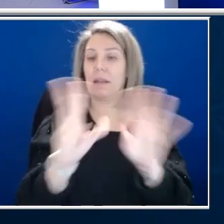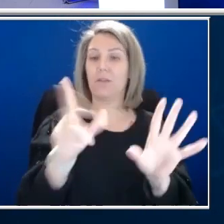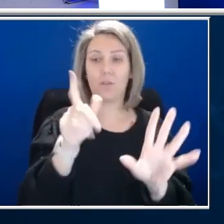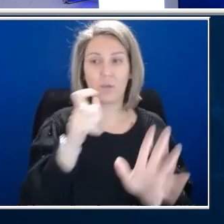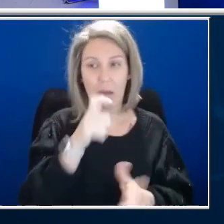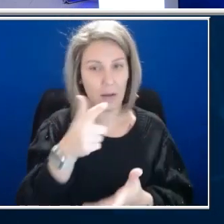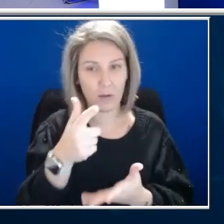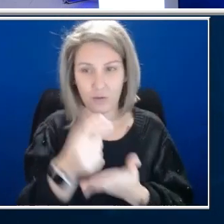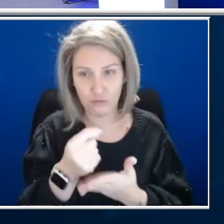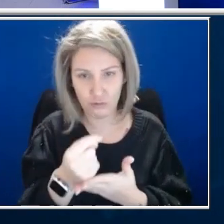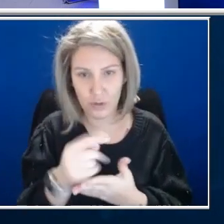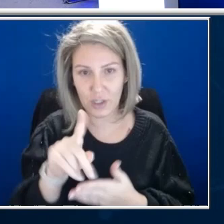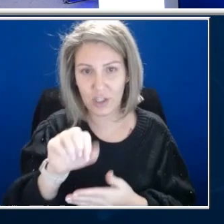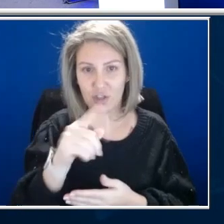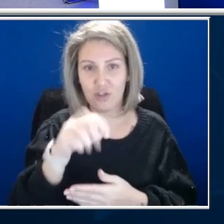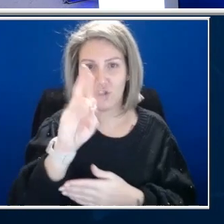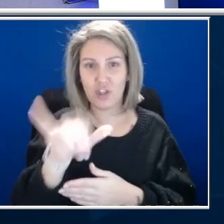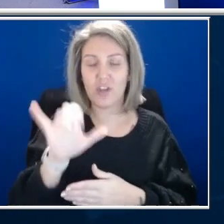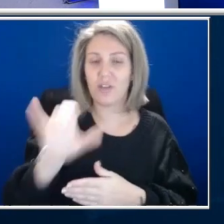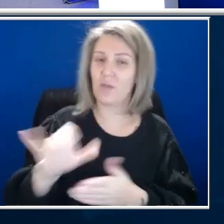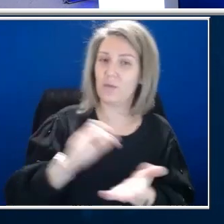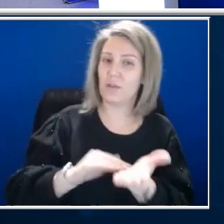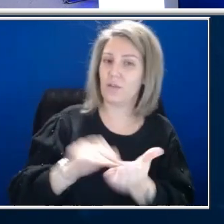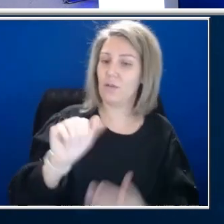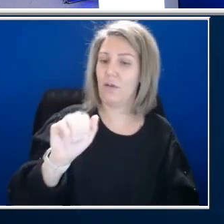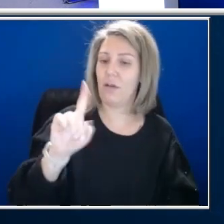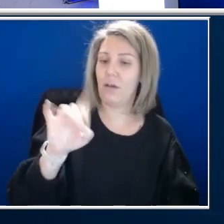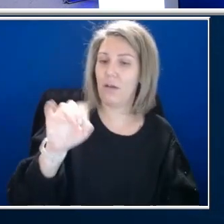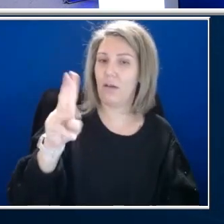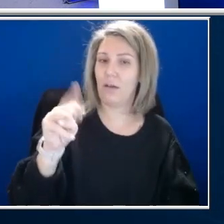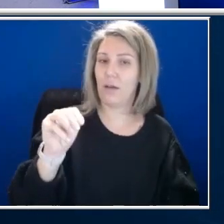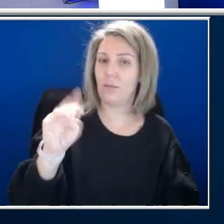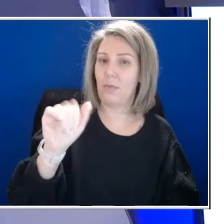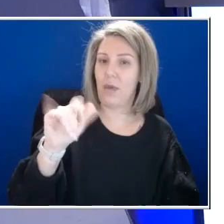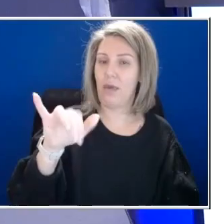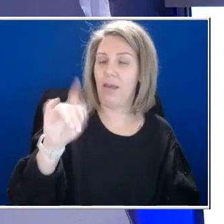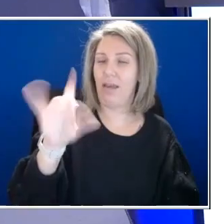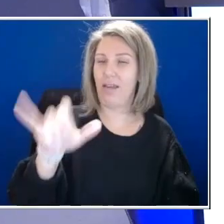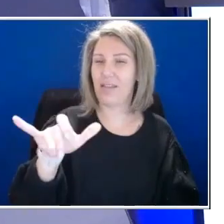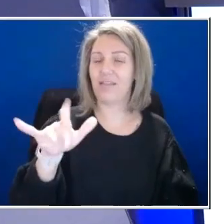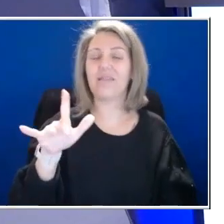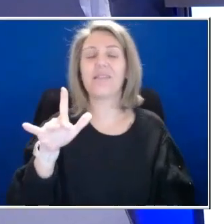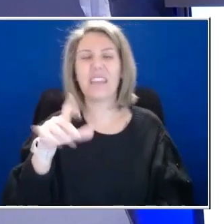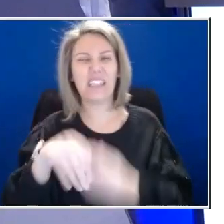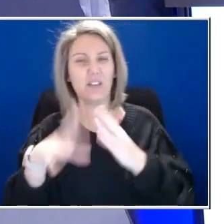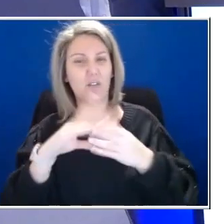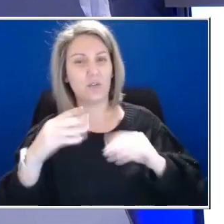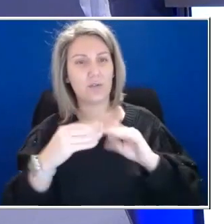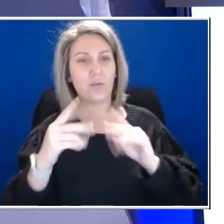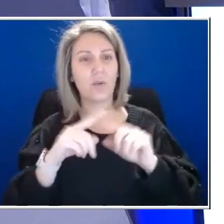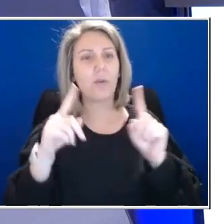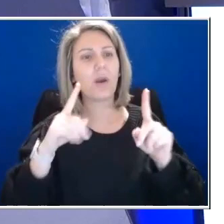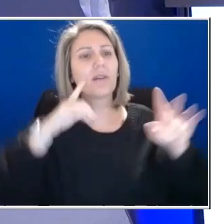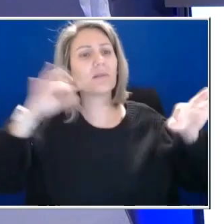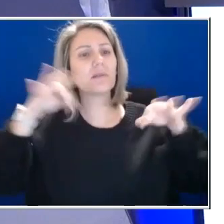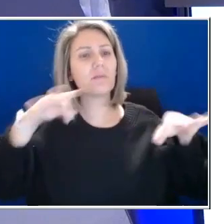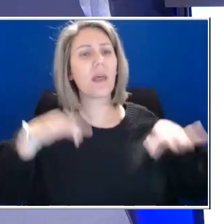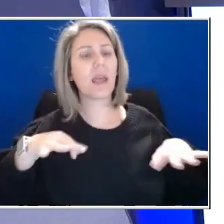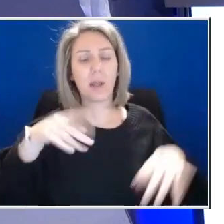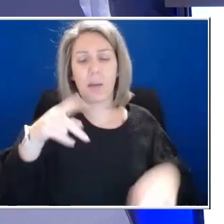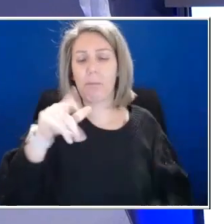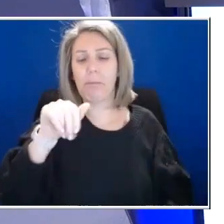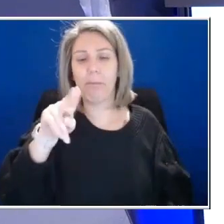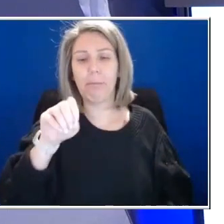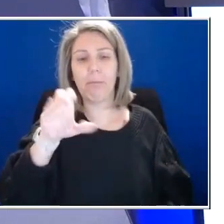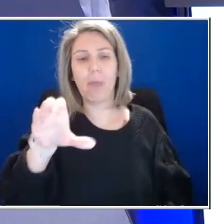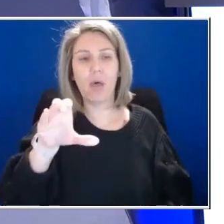was Dr. Adam Alley, who we met in the story just a moment ago. But explain what pelvic congestion syndrome is and